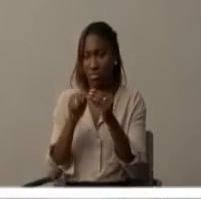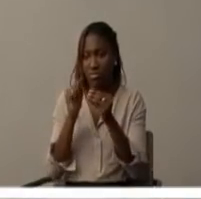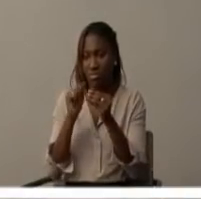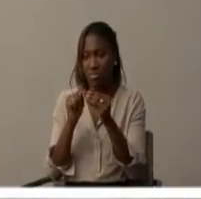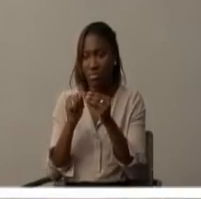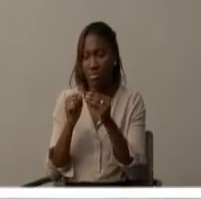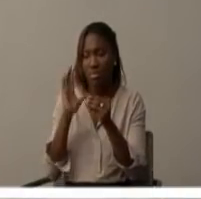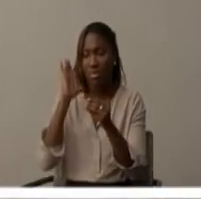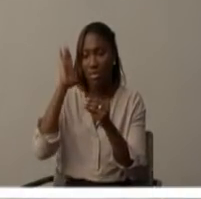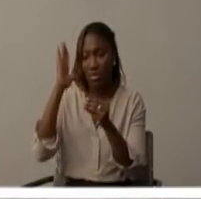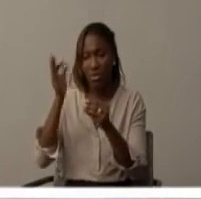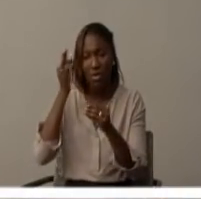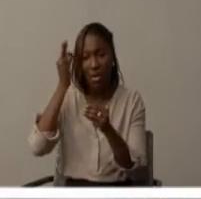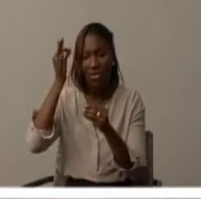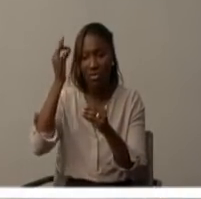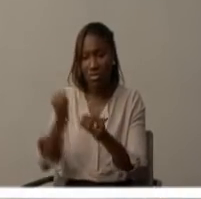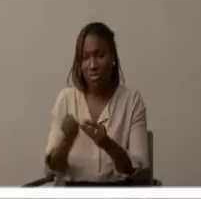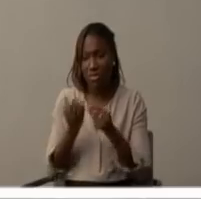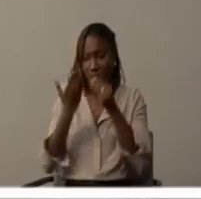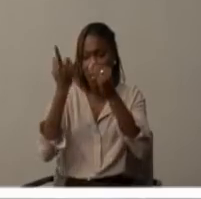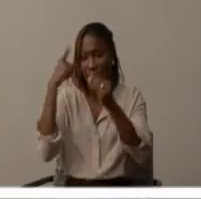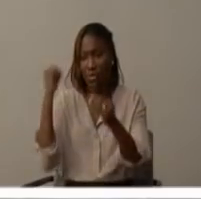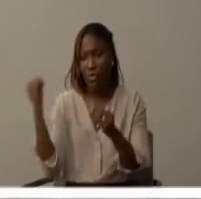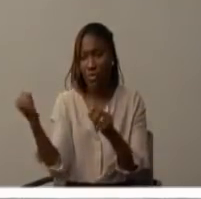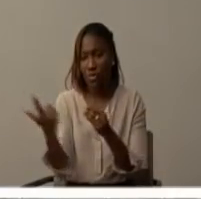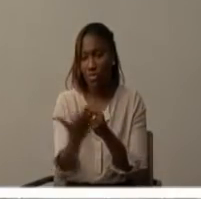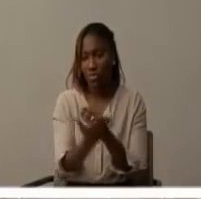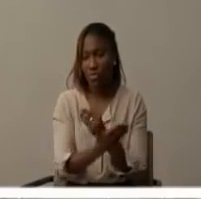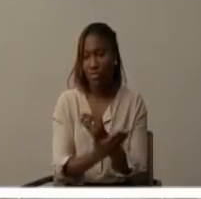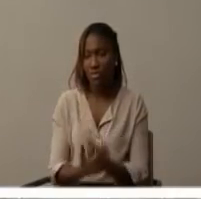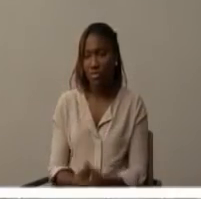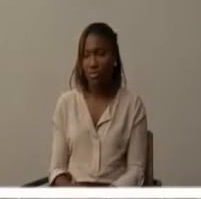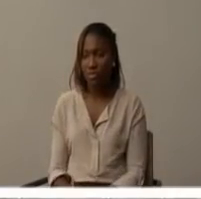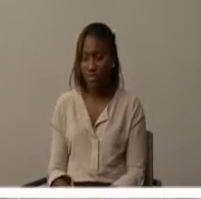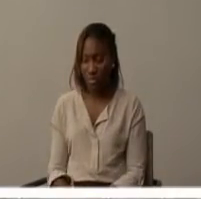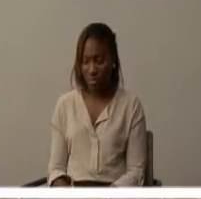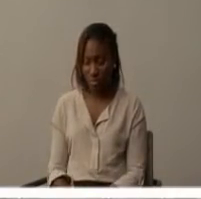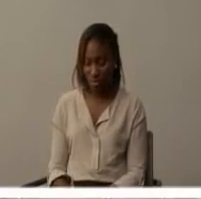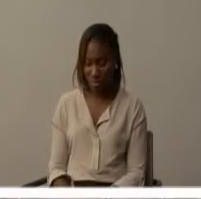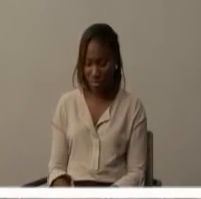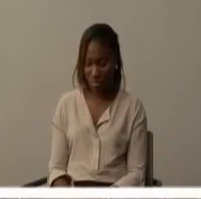this is my body, which will be given up for you."